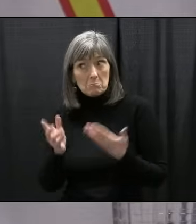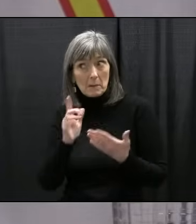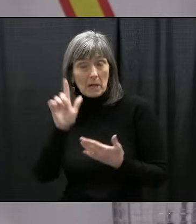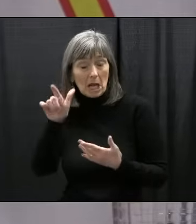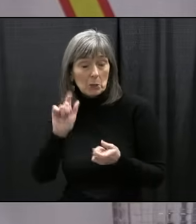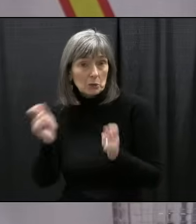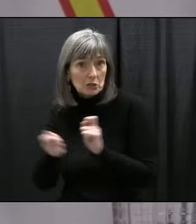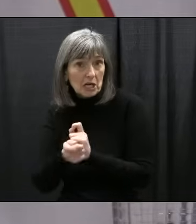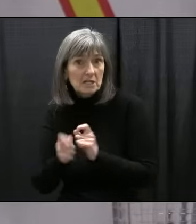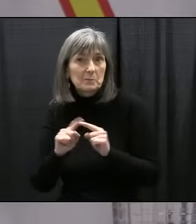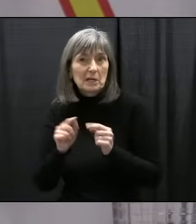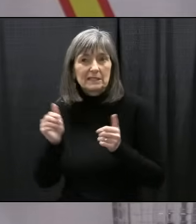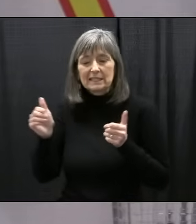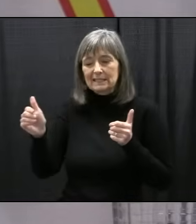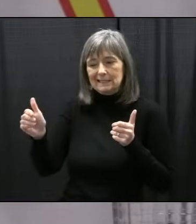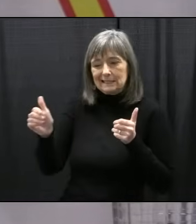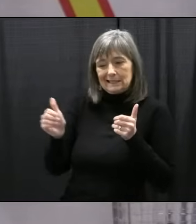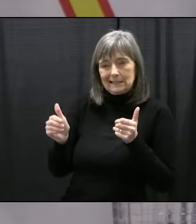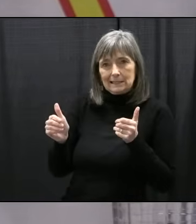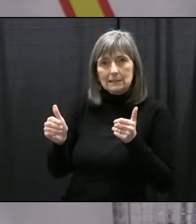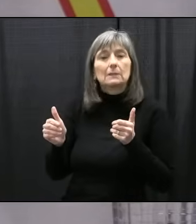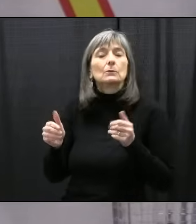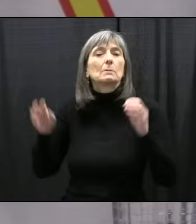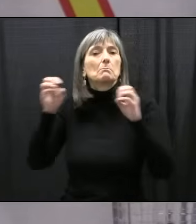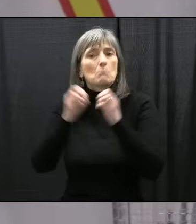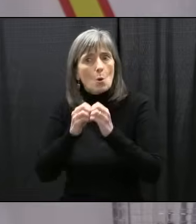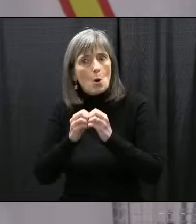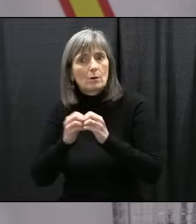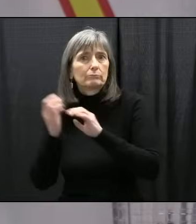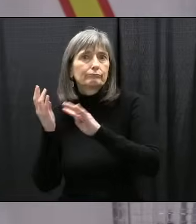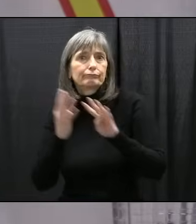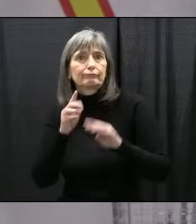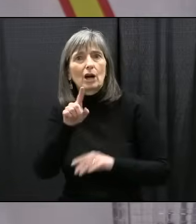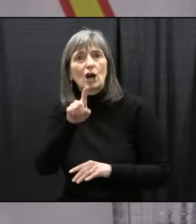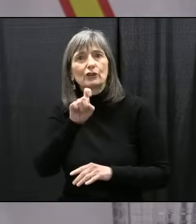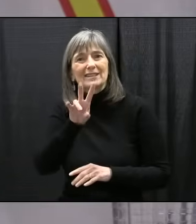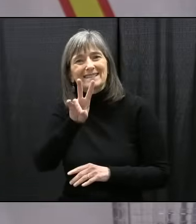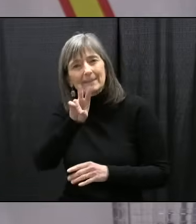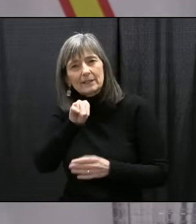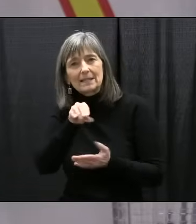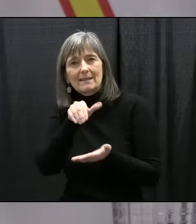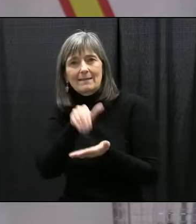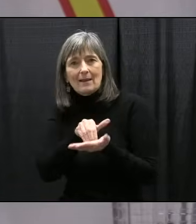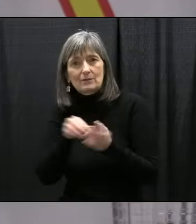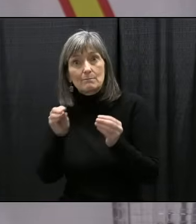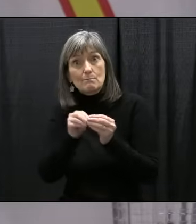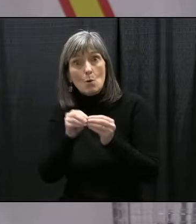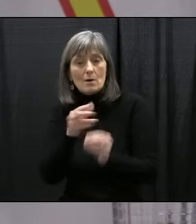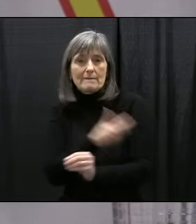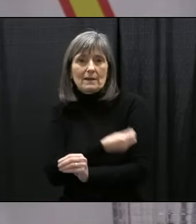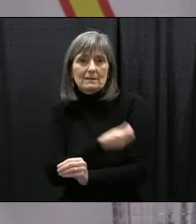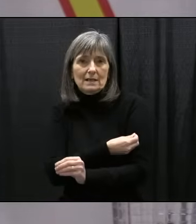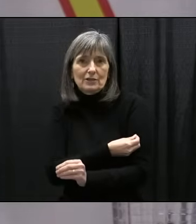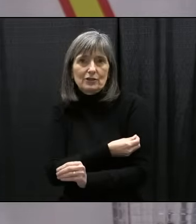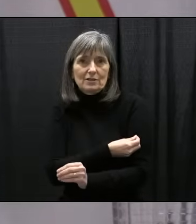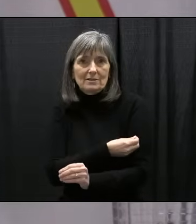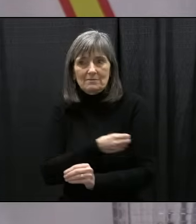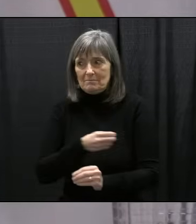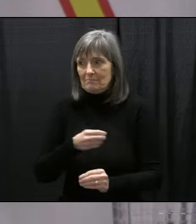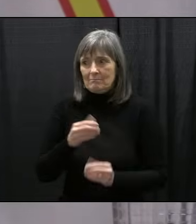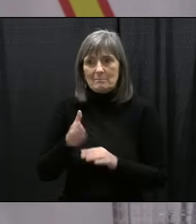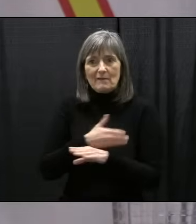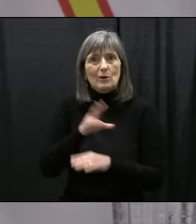shifting that small frame shift will allow an additional 170,000 Newfoundlanders and Labradorians to get vaccinated by the end of the